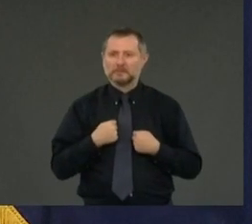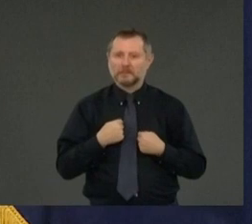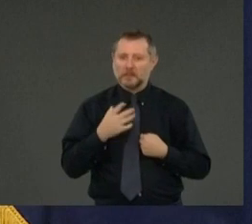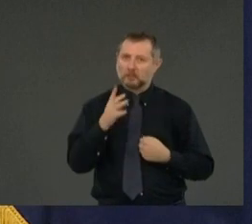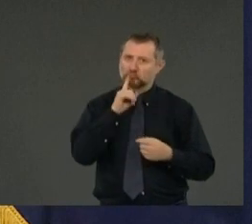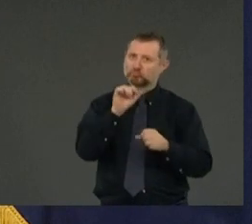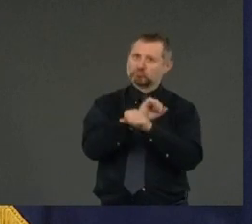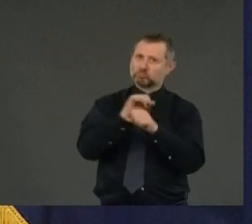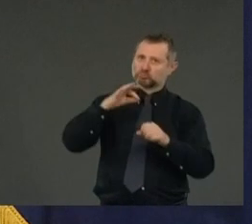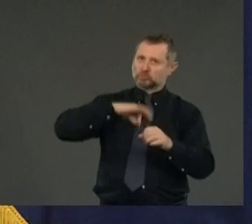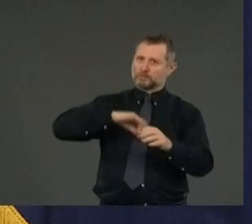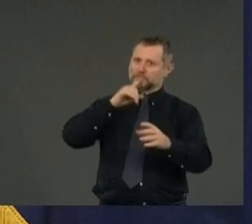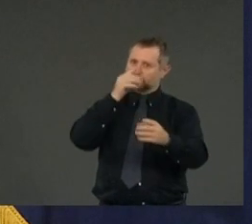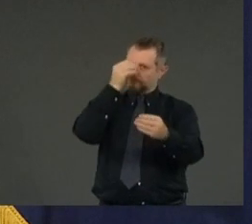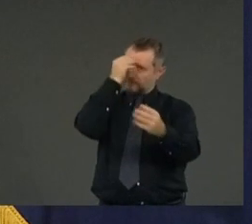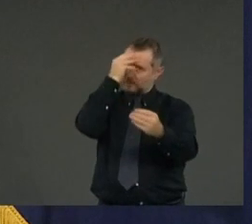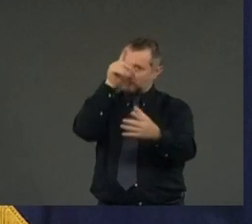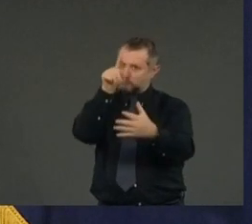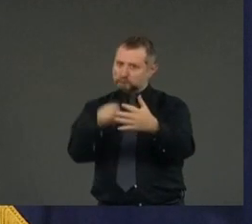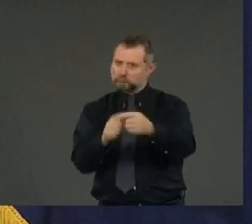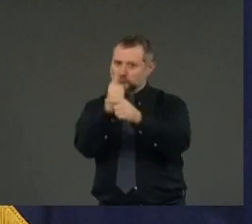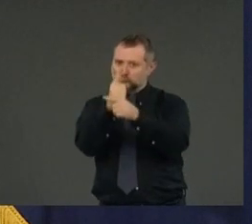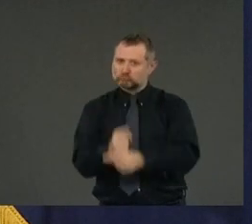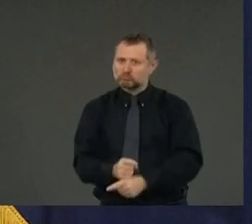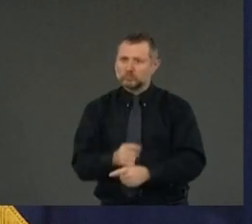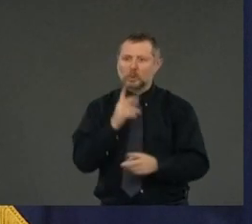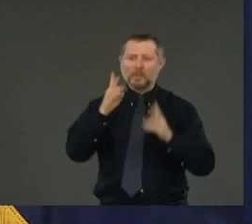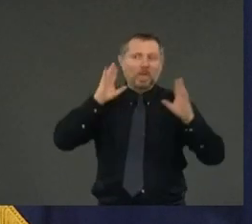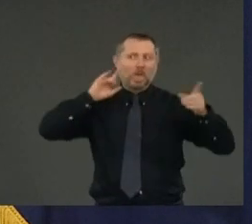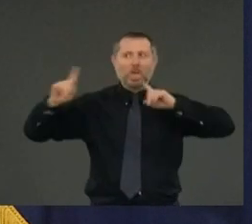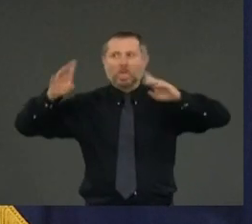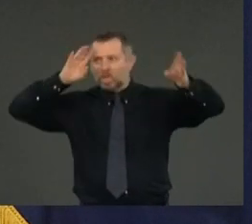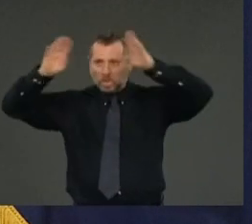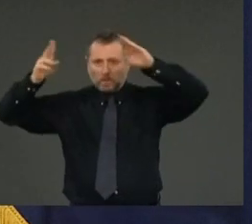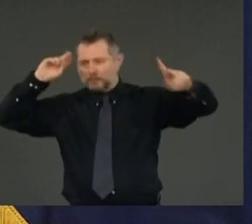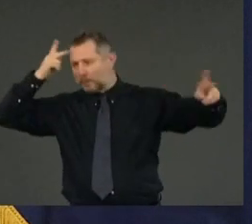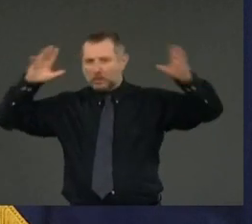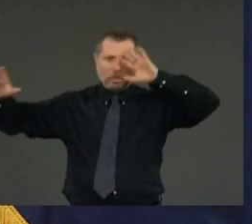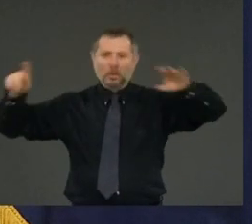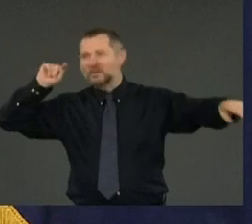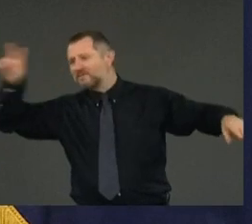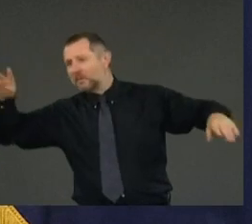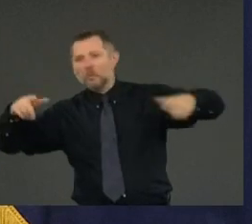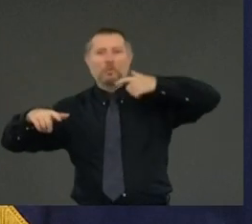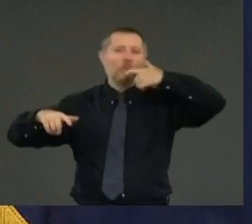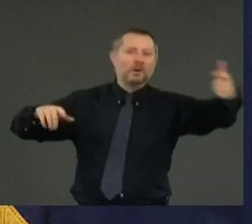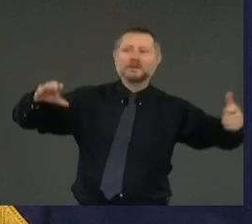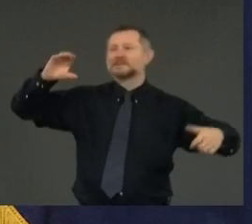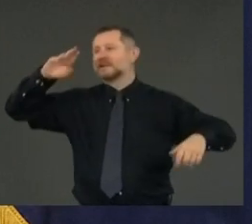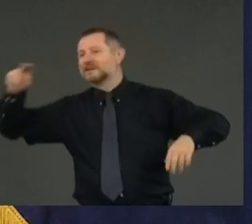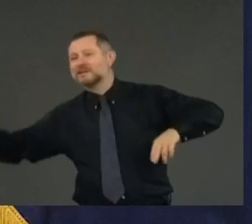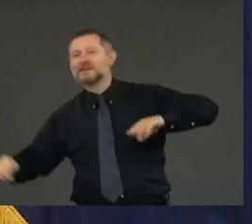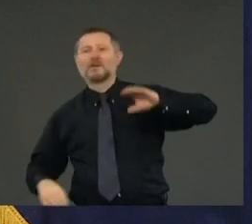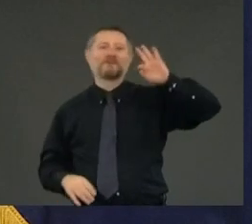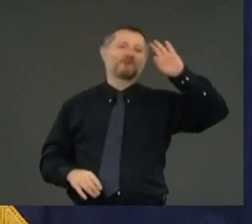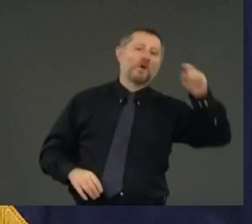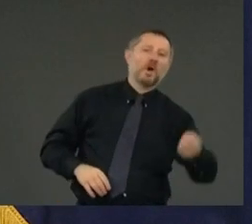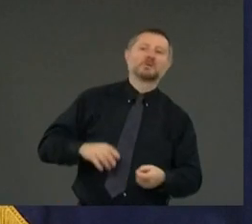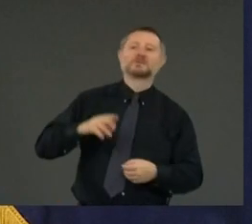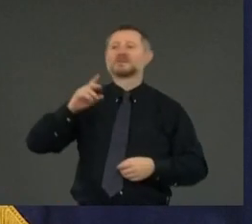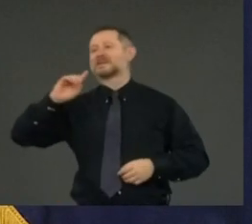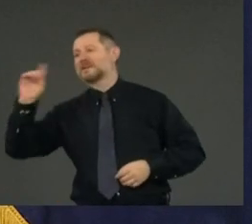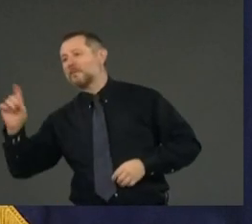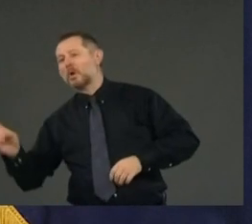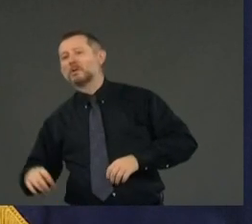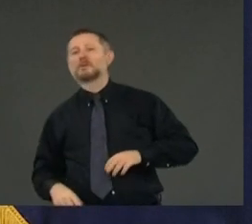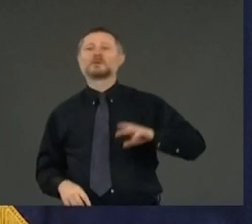is political. You watch this news station or this news station, you get Democratic news, you get Republican news. Everybody